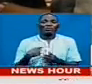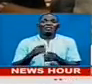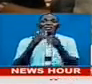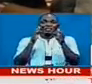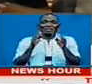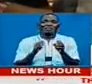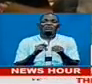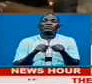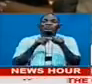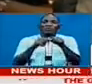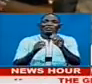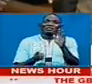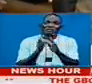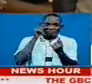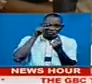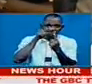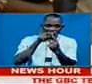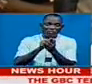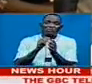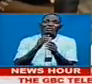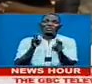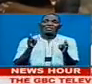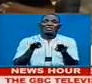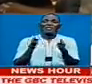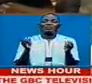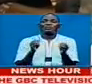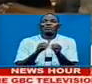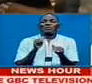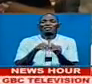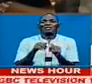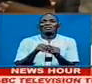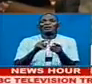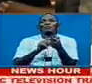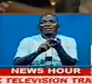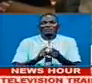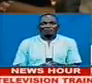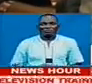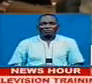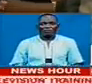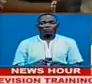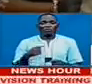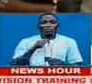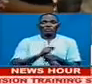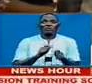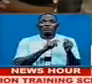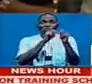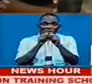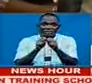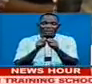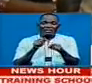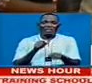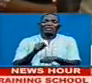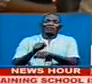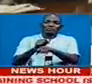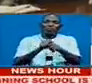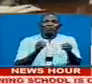we created the Sustainable Development Goals. That's why we created goal number 17 of partnership. It's by working together that you can really reach